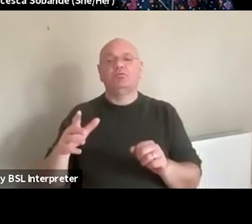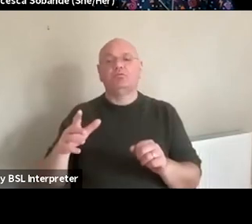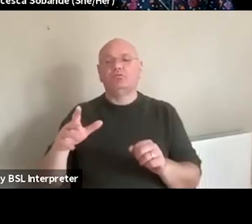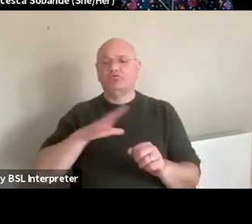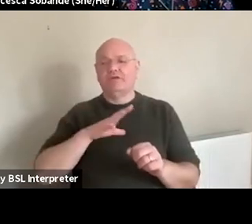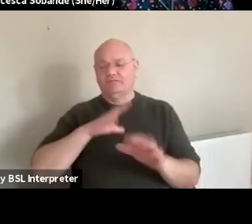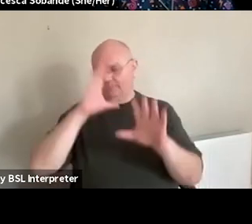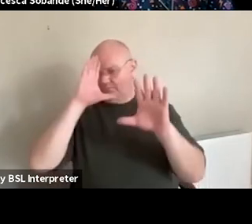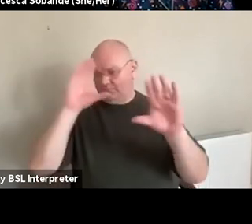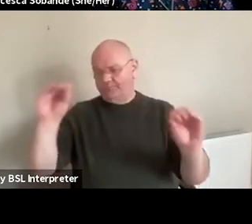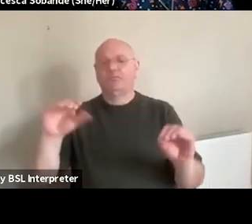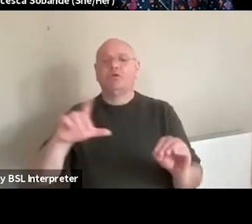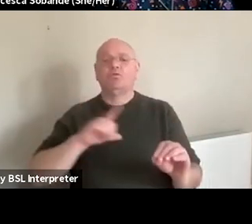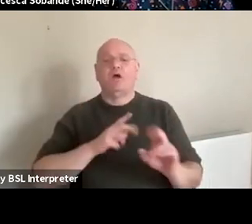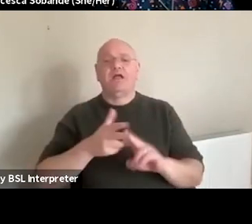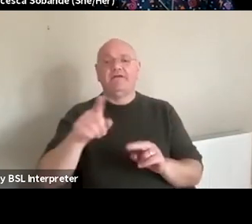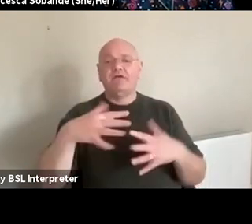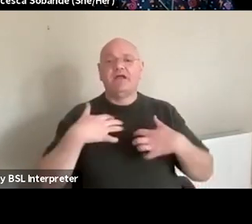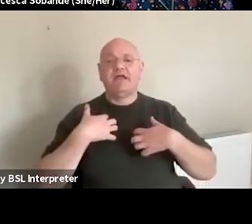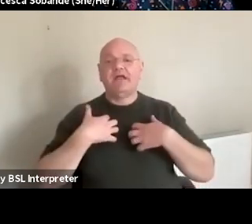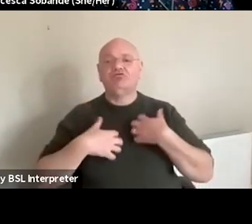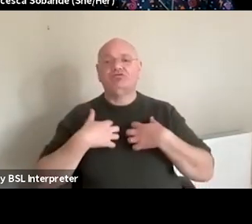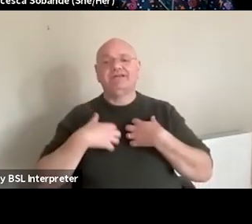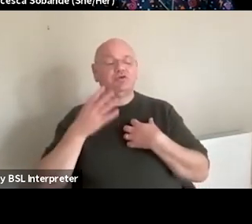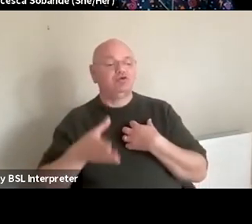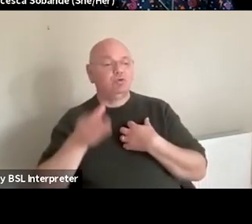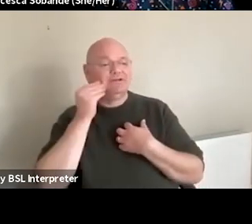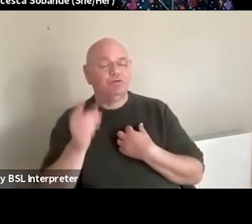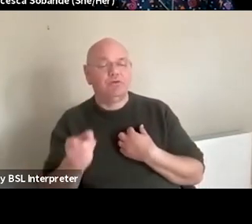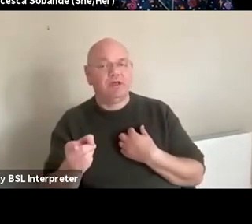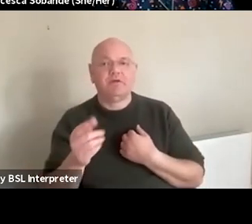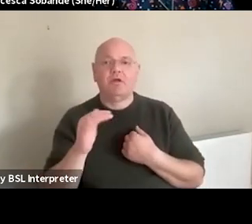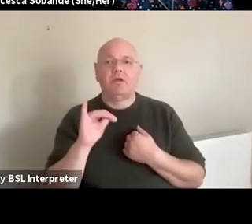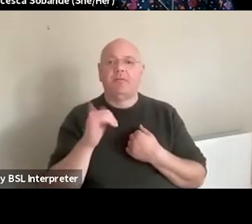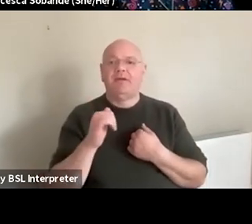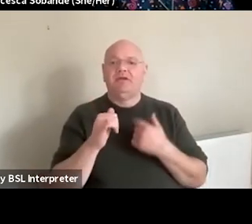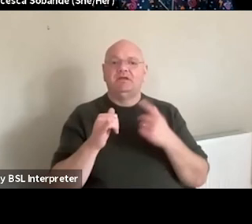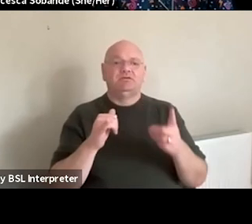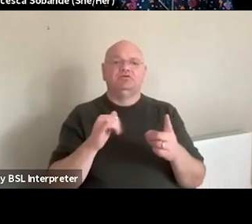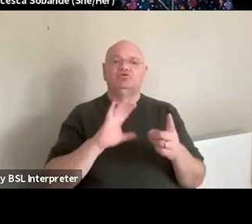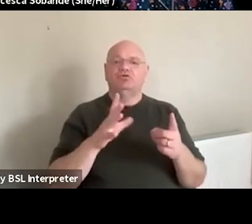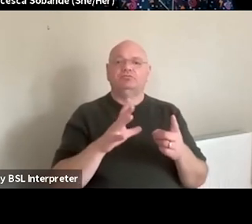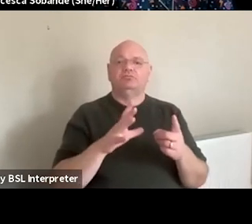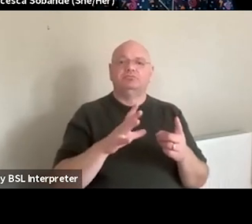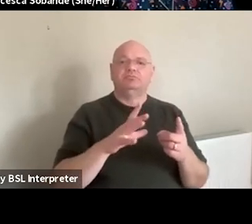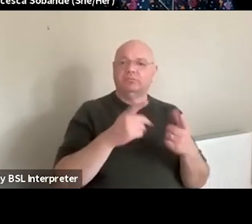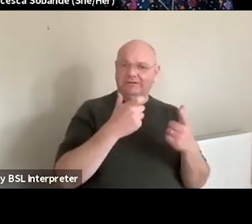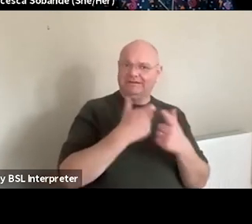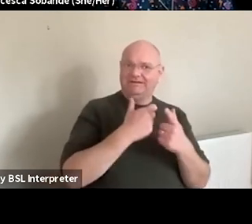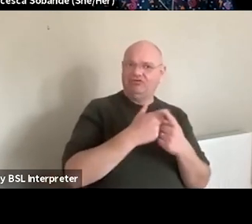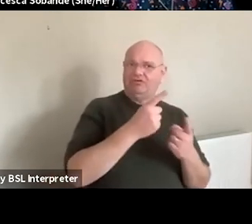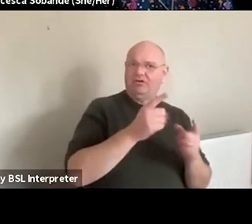who are interested to listen, kind of just to not that what Khadija has said requires any validation, but